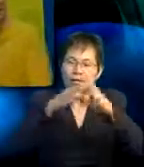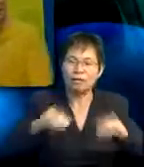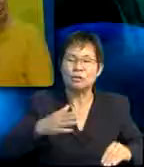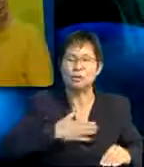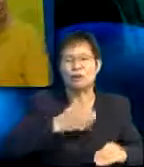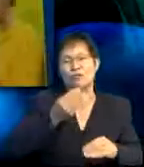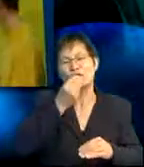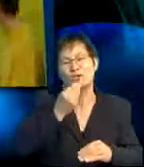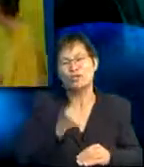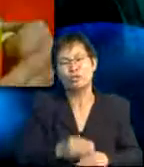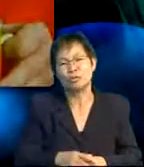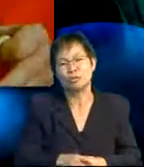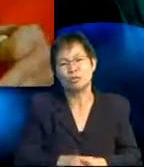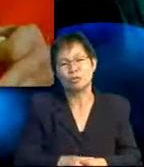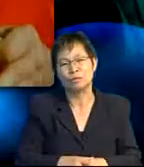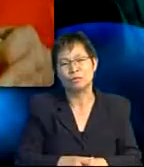my food.